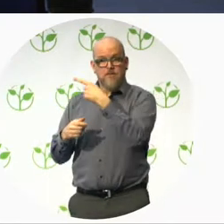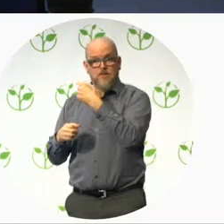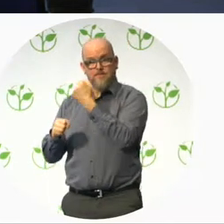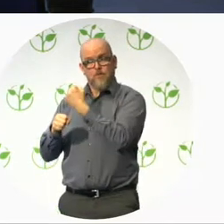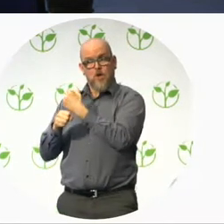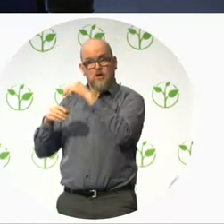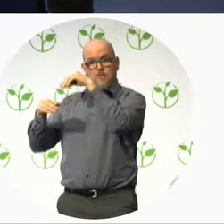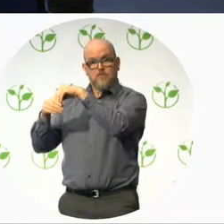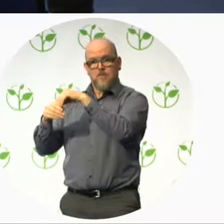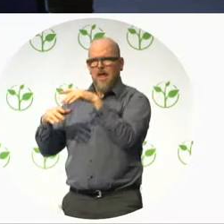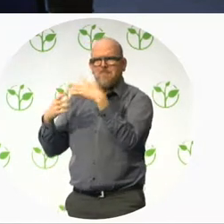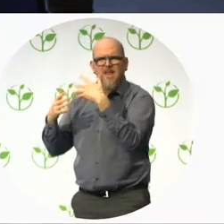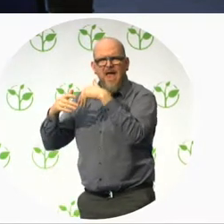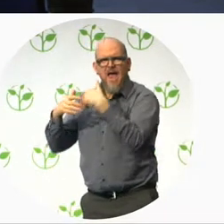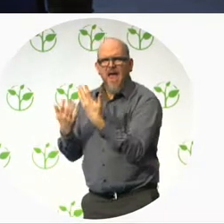we're having